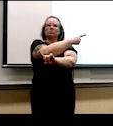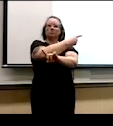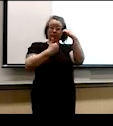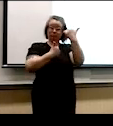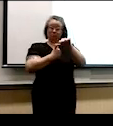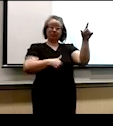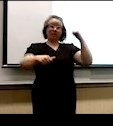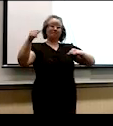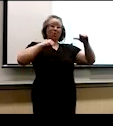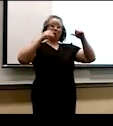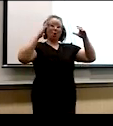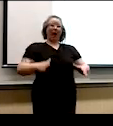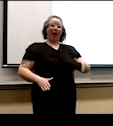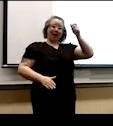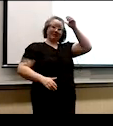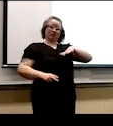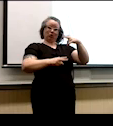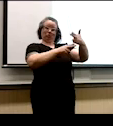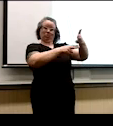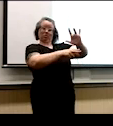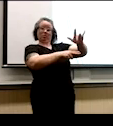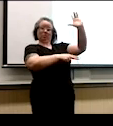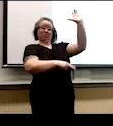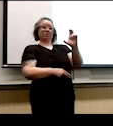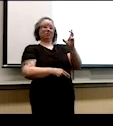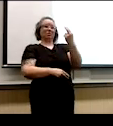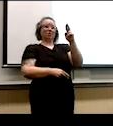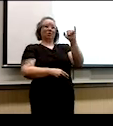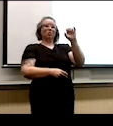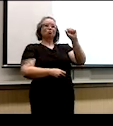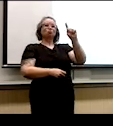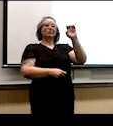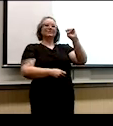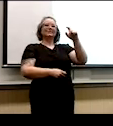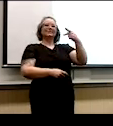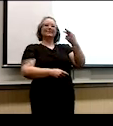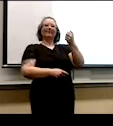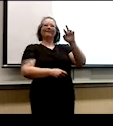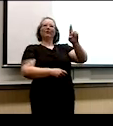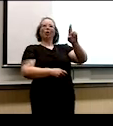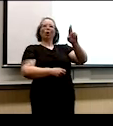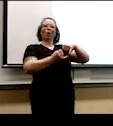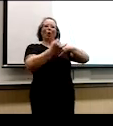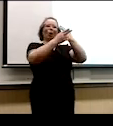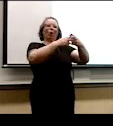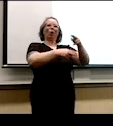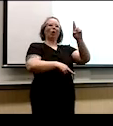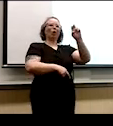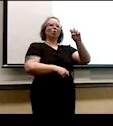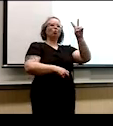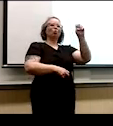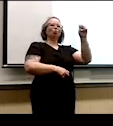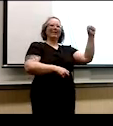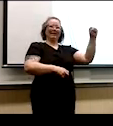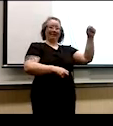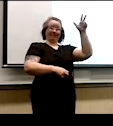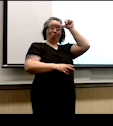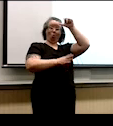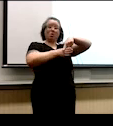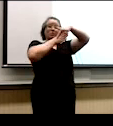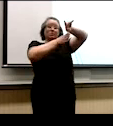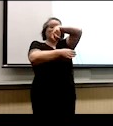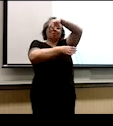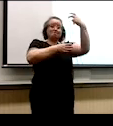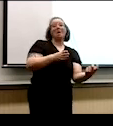Reeve? I remember reading a Reader's Digest autobiography after he had his accident. He became